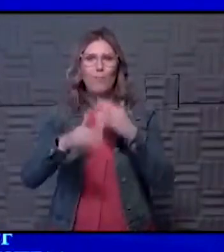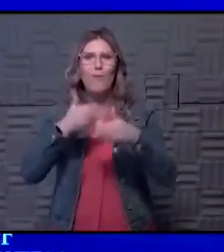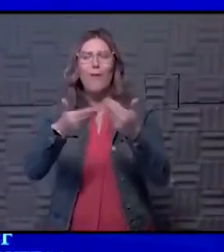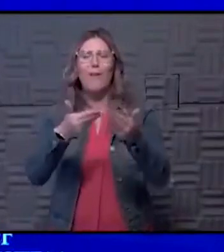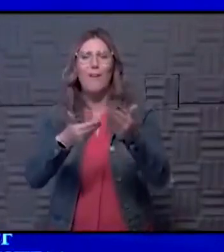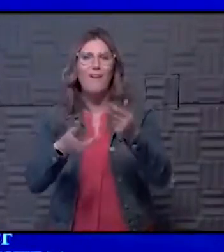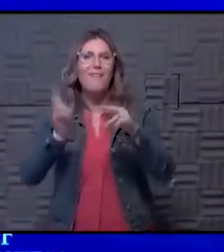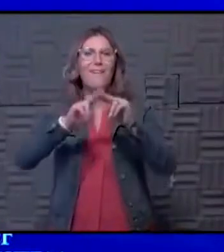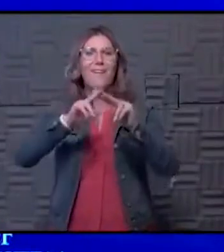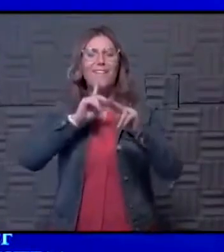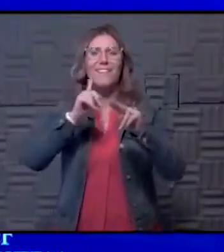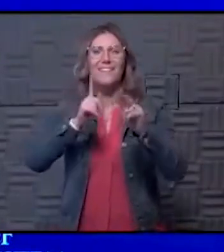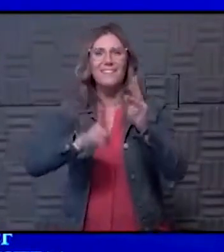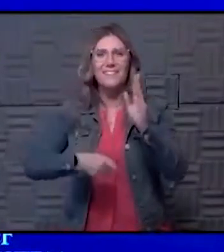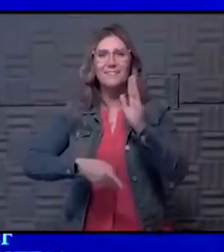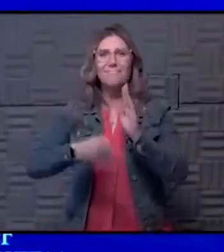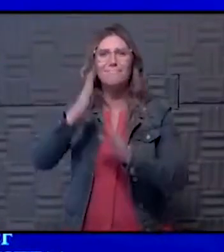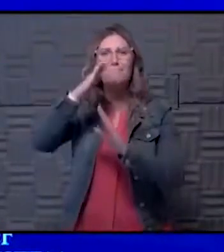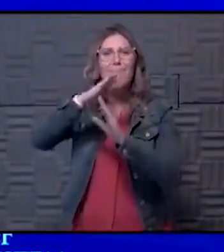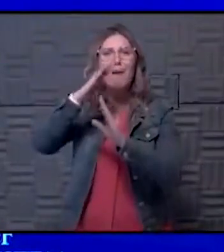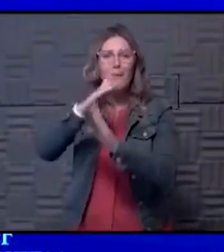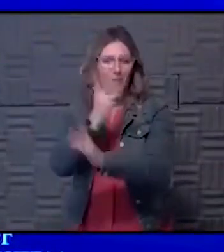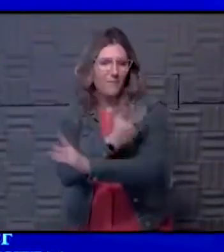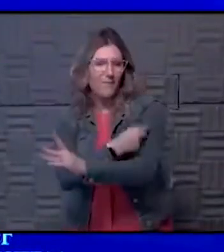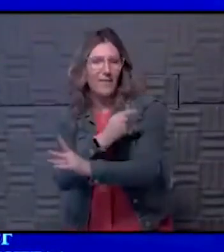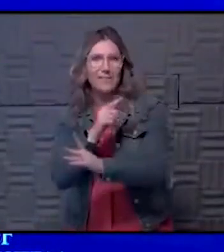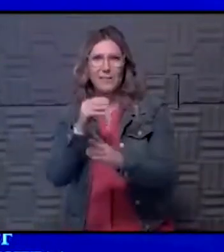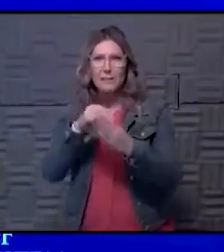the top vaccinators in the world.